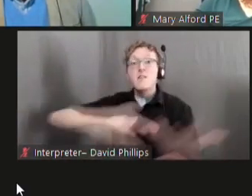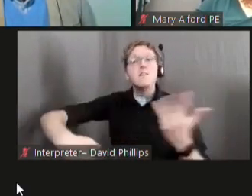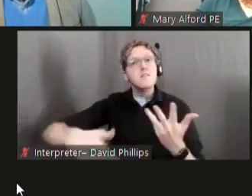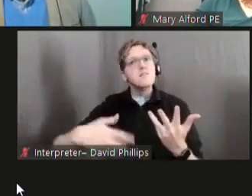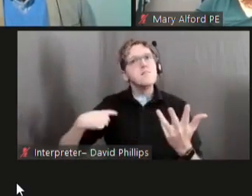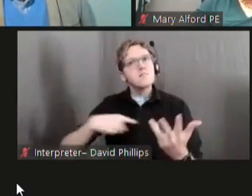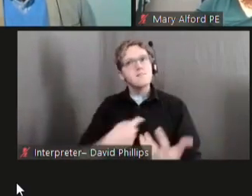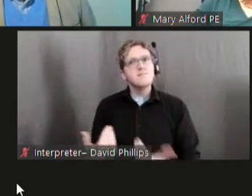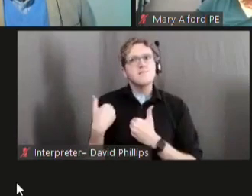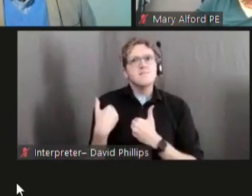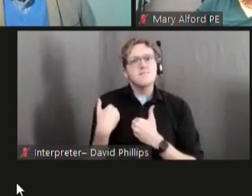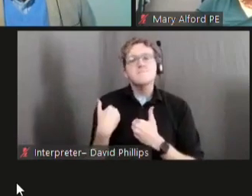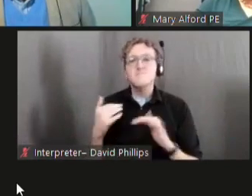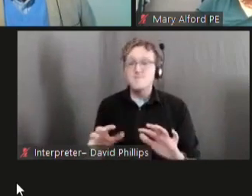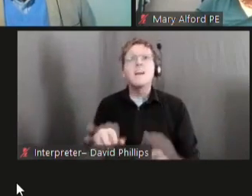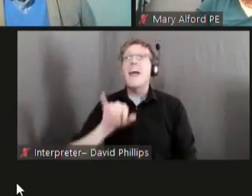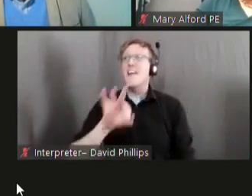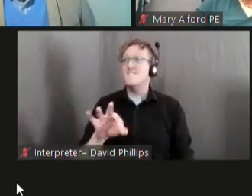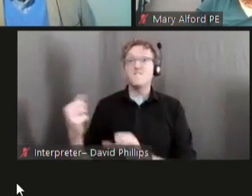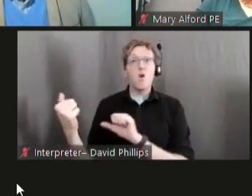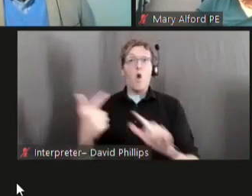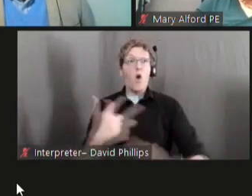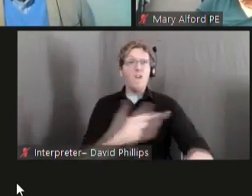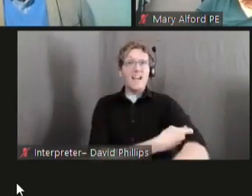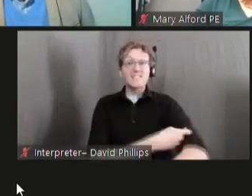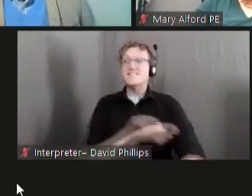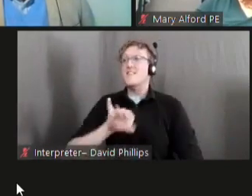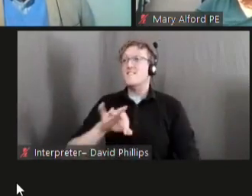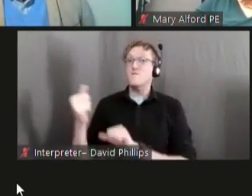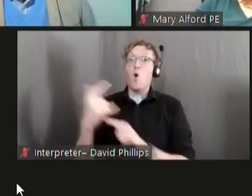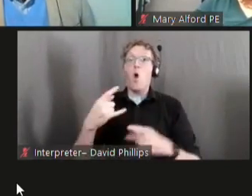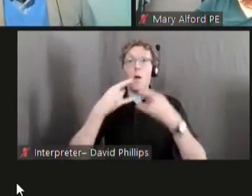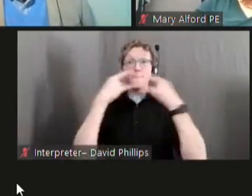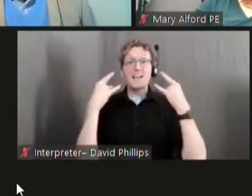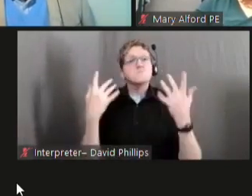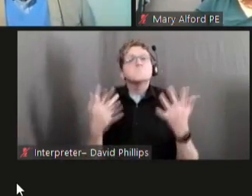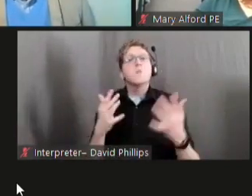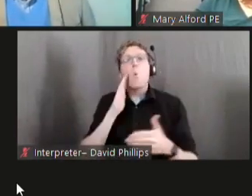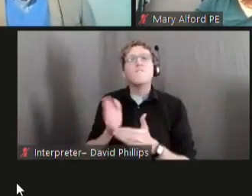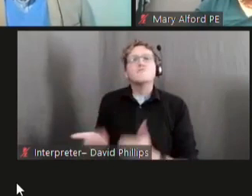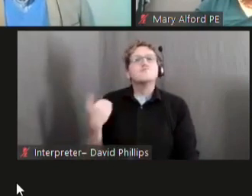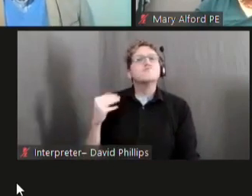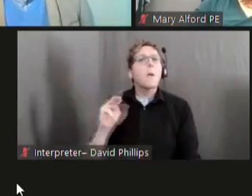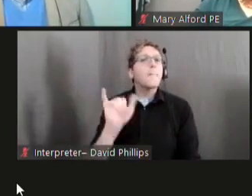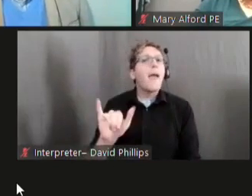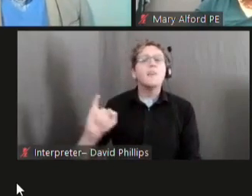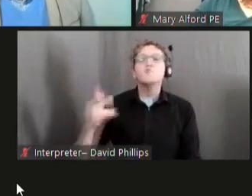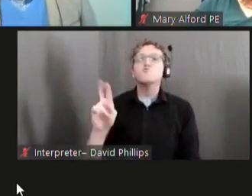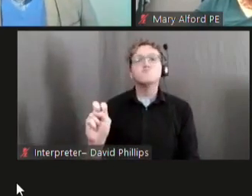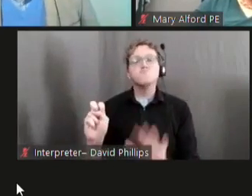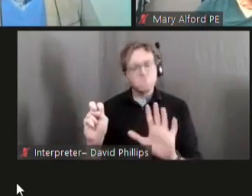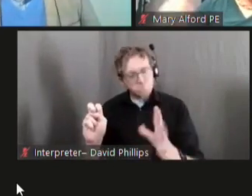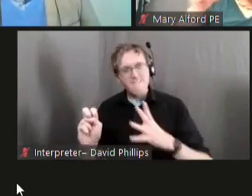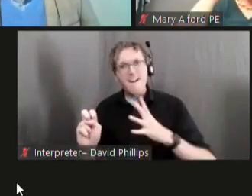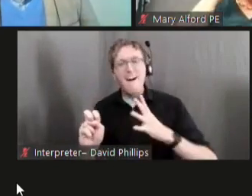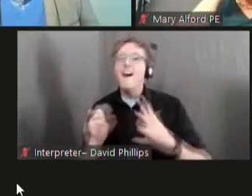that, had we all gotten vaccinated, had we all kept everything in place we would have been done in May or June. But that's okay. We'll learn, we'll